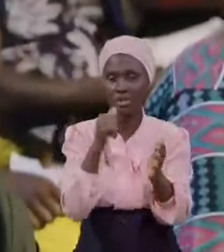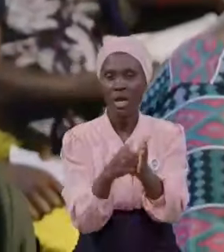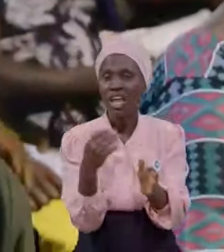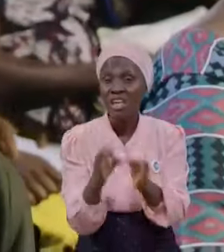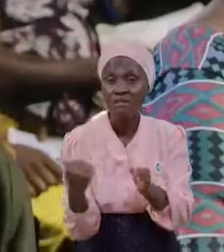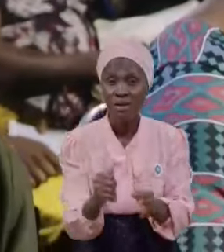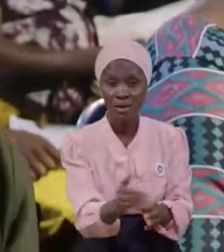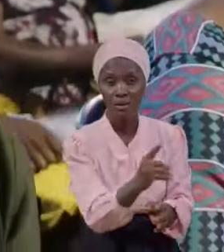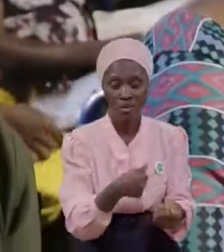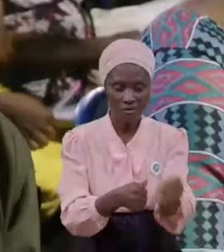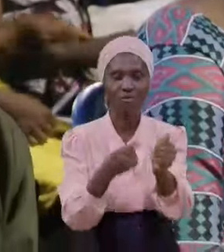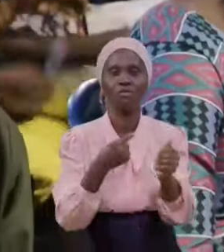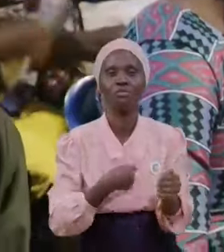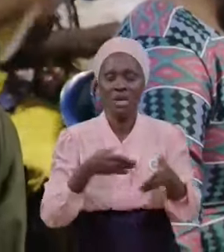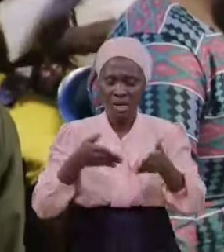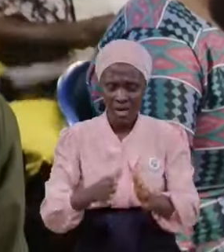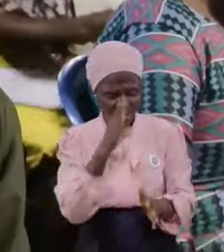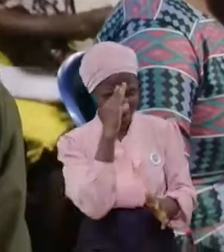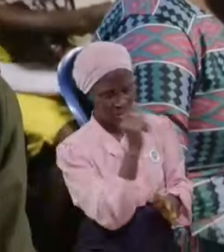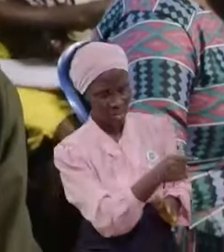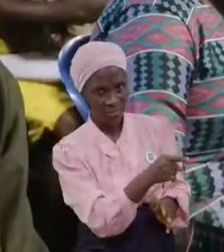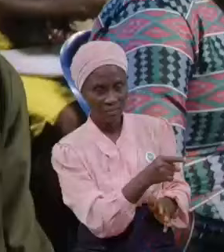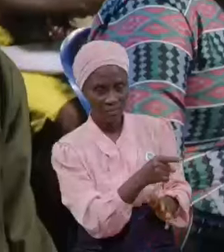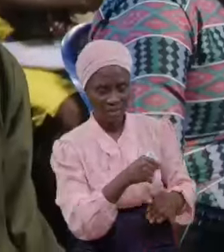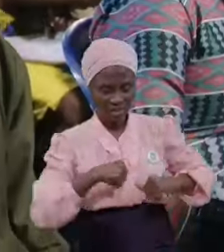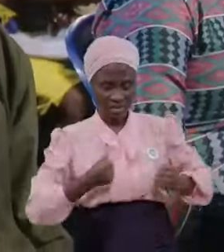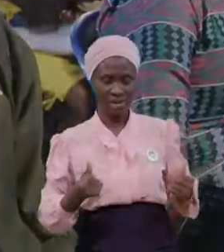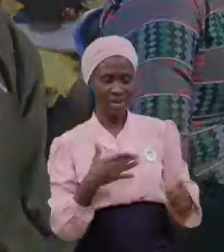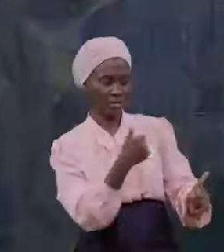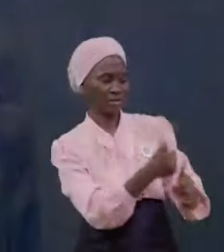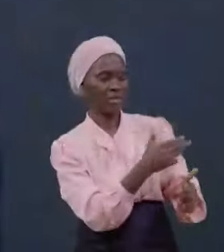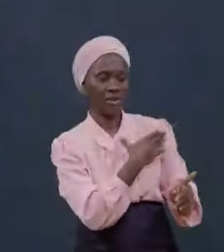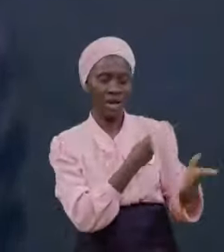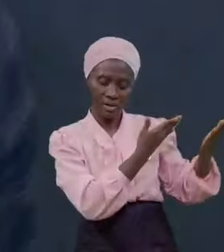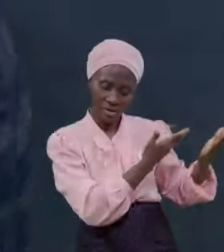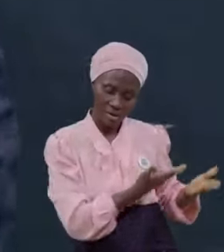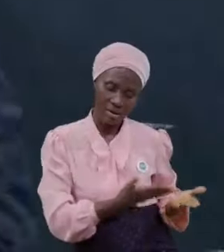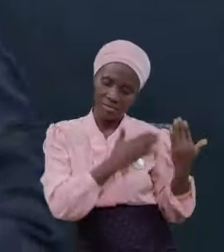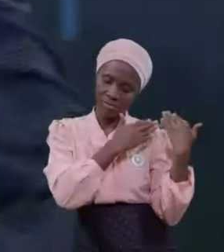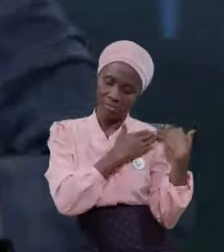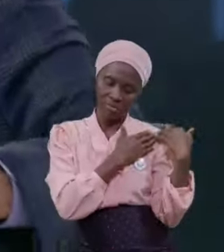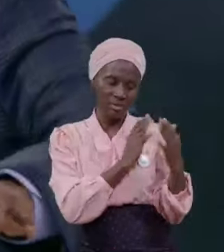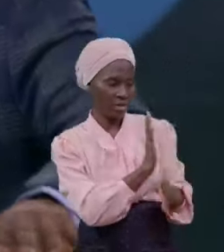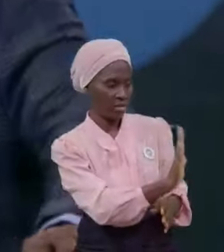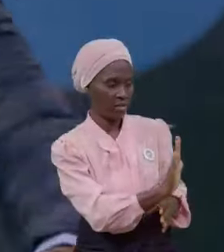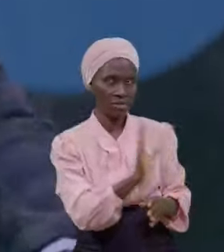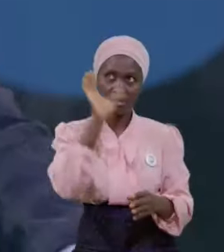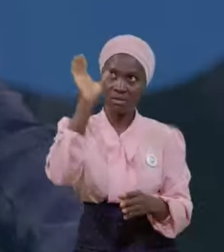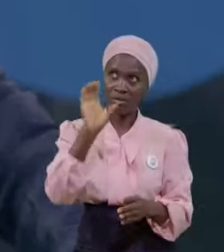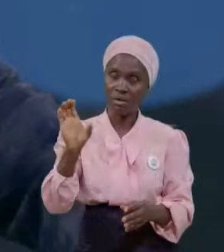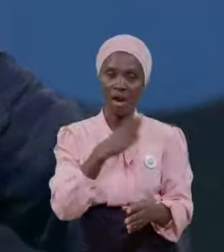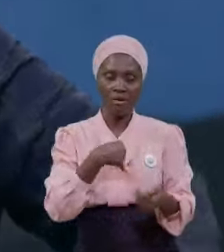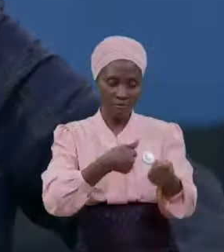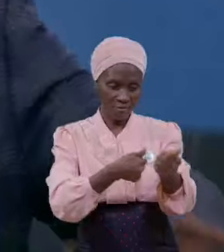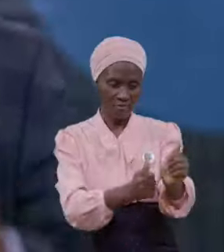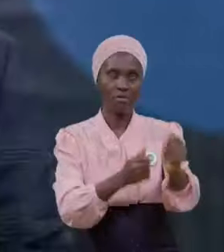himself and bear his cross and follow me. Disciples are the people that deny